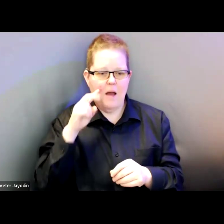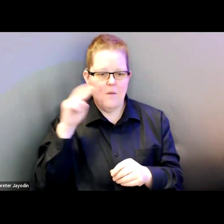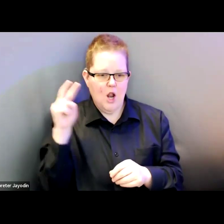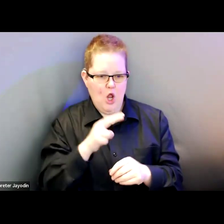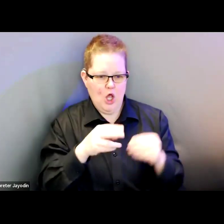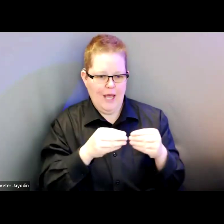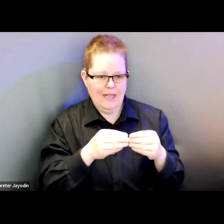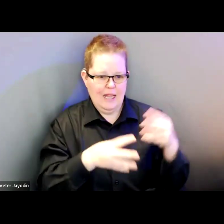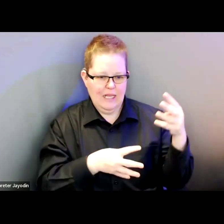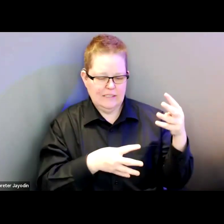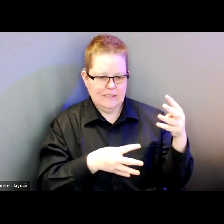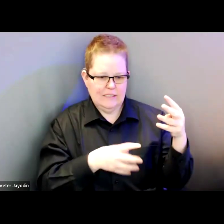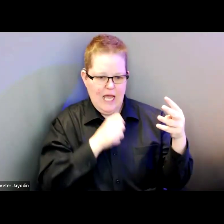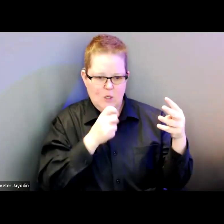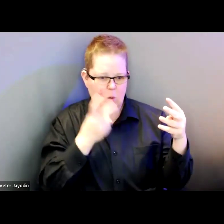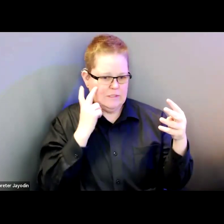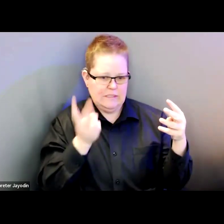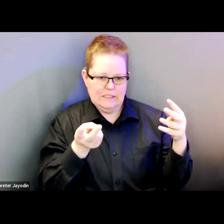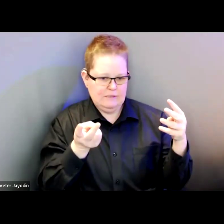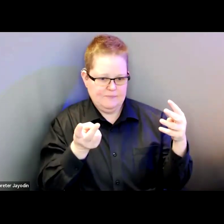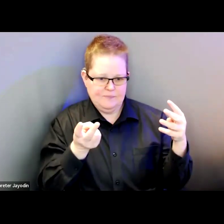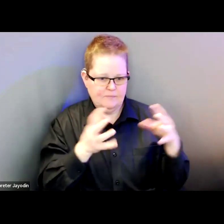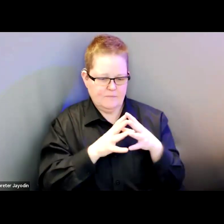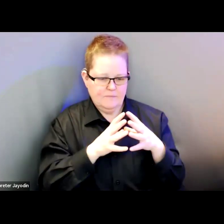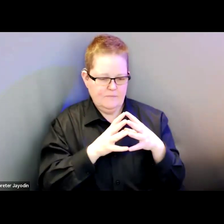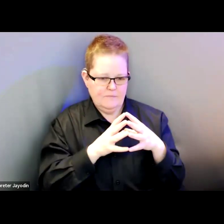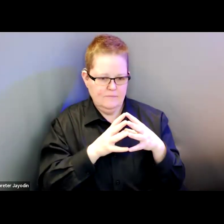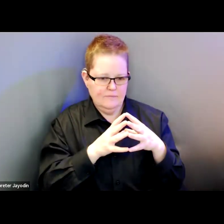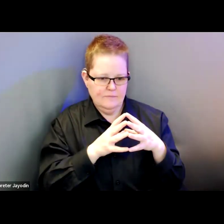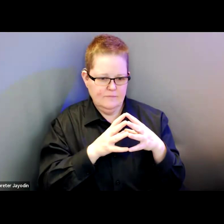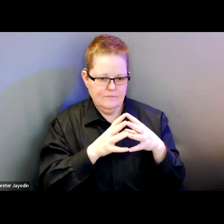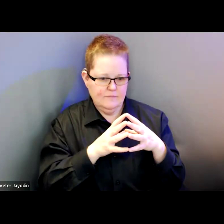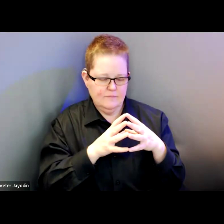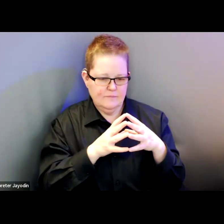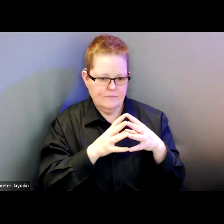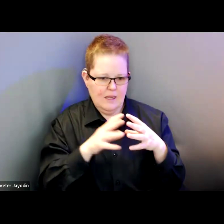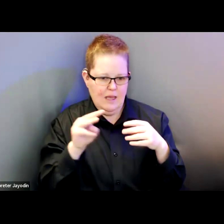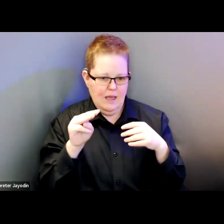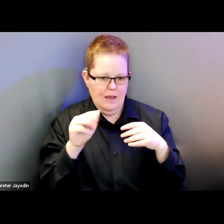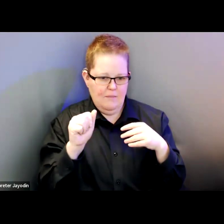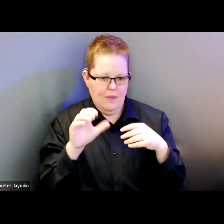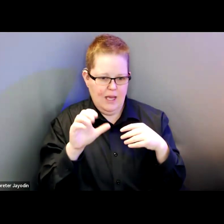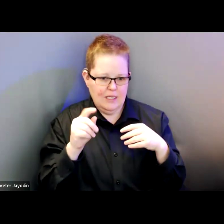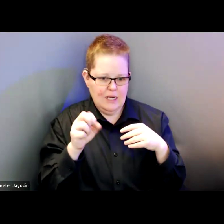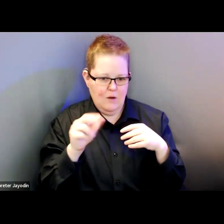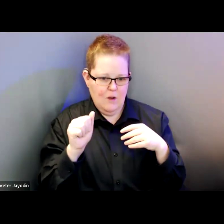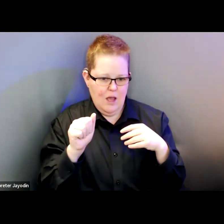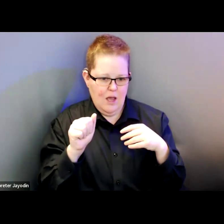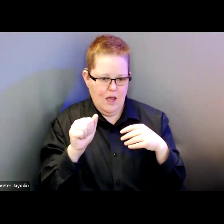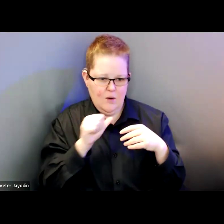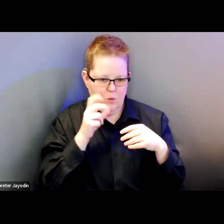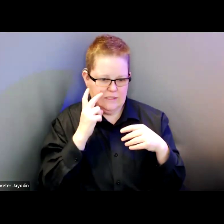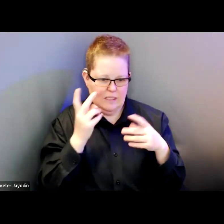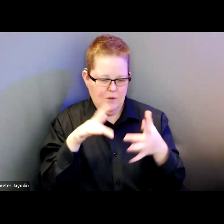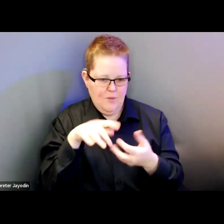not see Mr. McNair. I just want to make sure I did